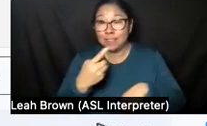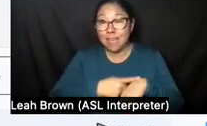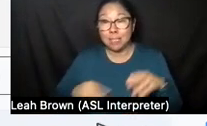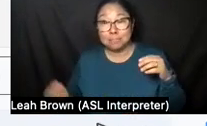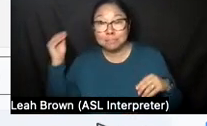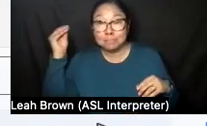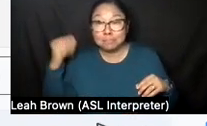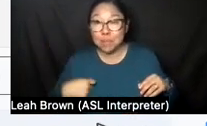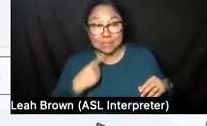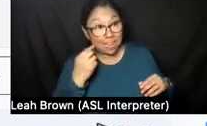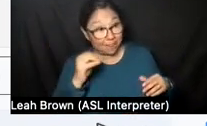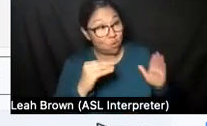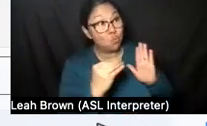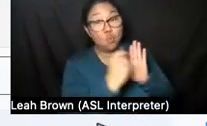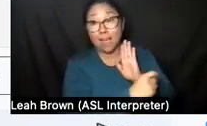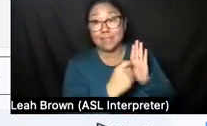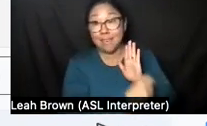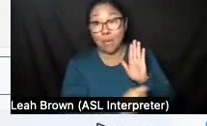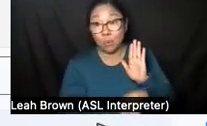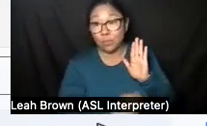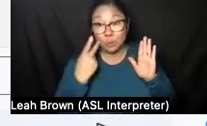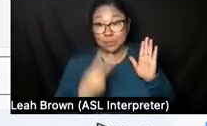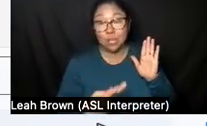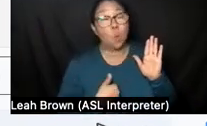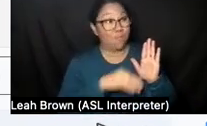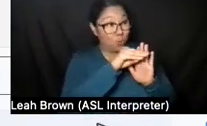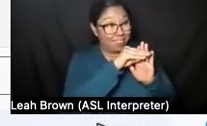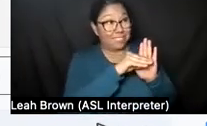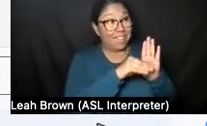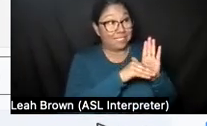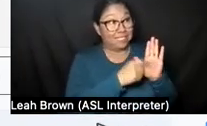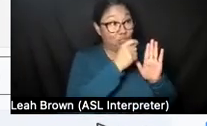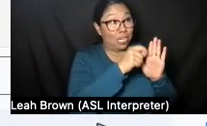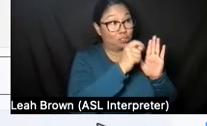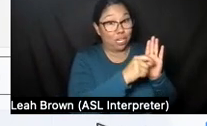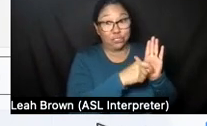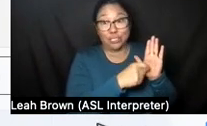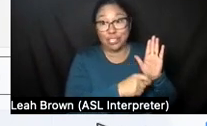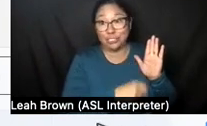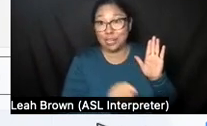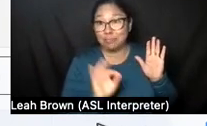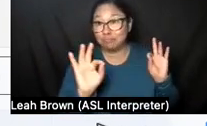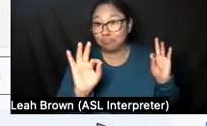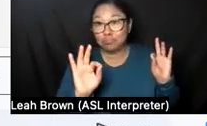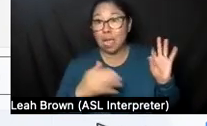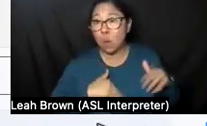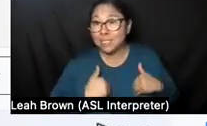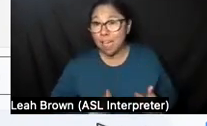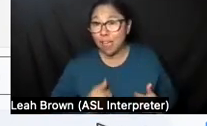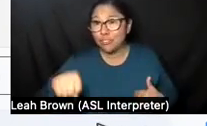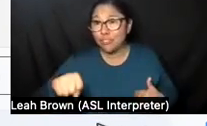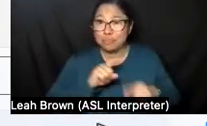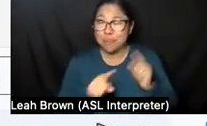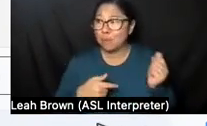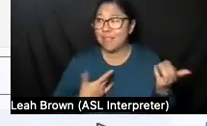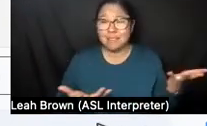write it down, you'll see, okay, I got to do this next, got to do that, it's got to go here, got to go there. Yeah, I was tired, but I was like, wow,